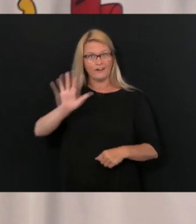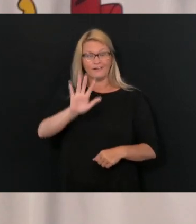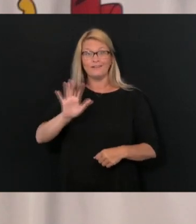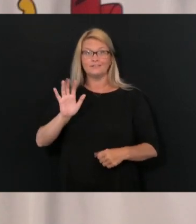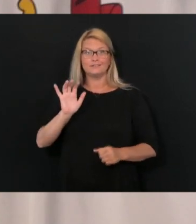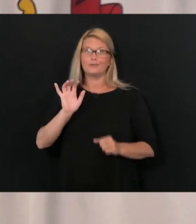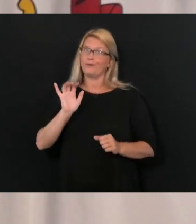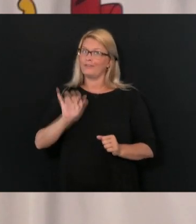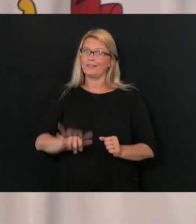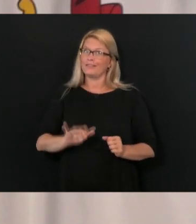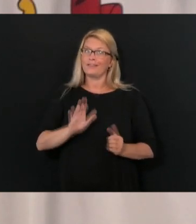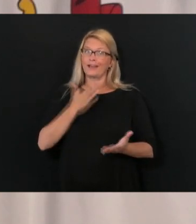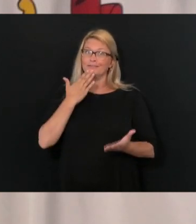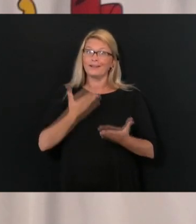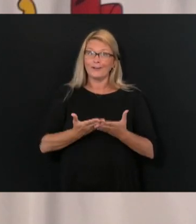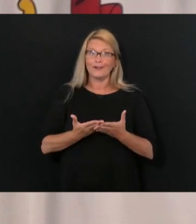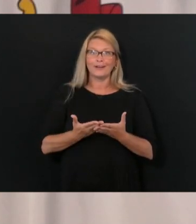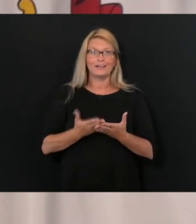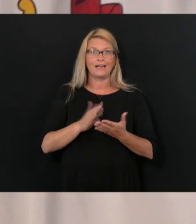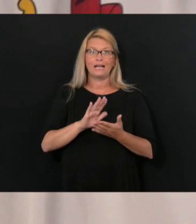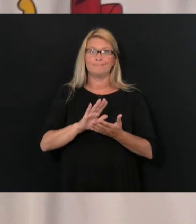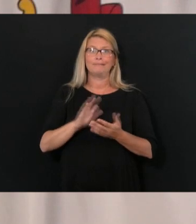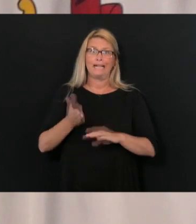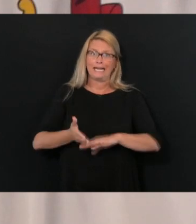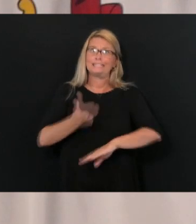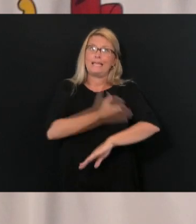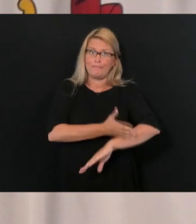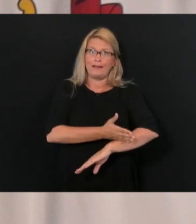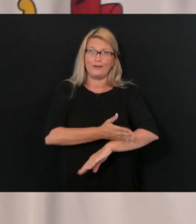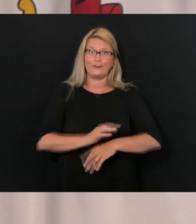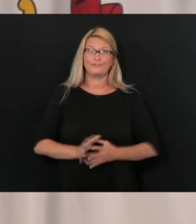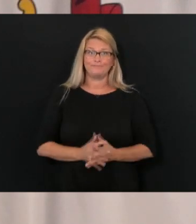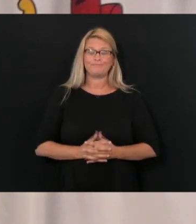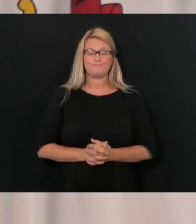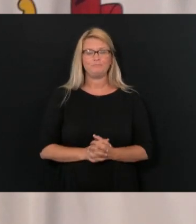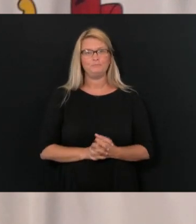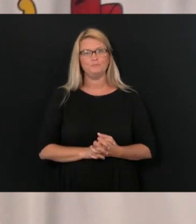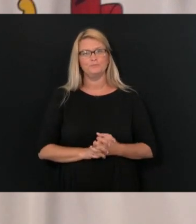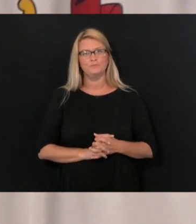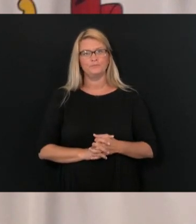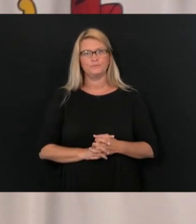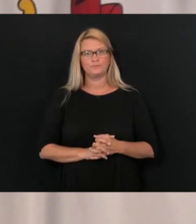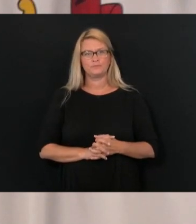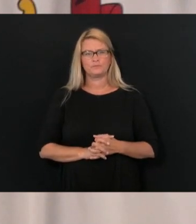it's just getting better. I told you we're going to